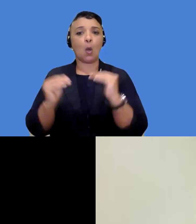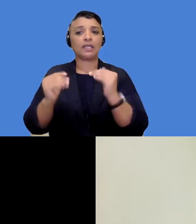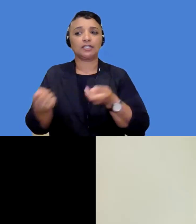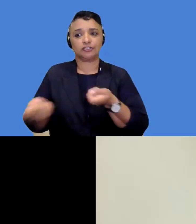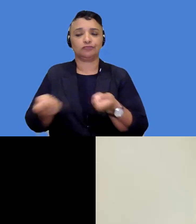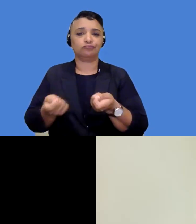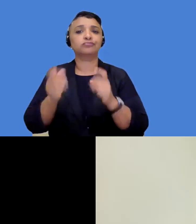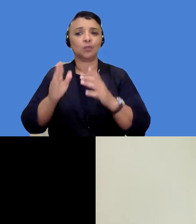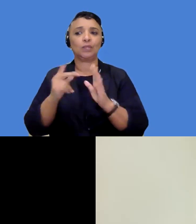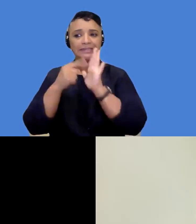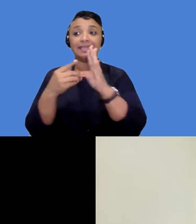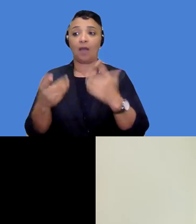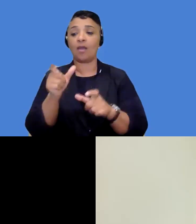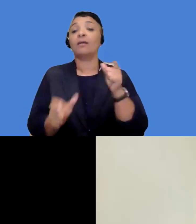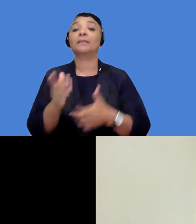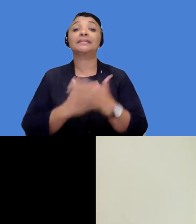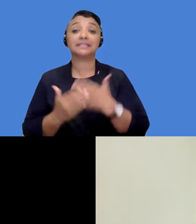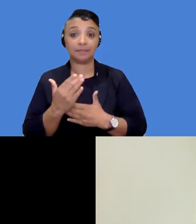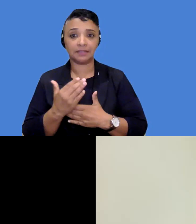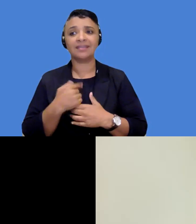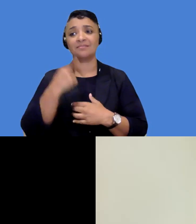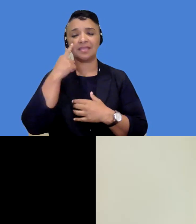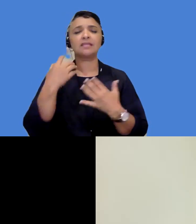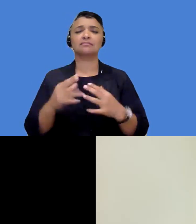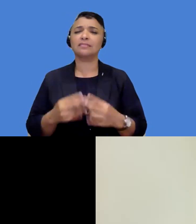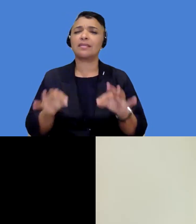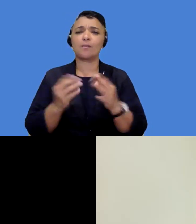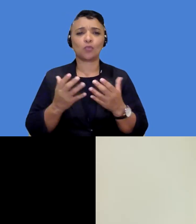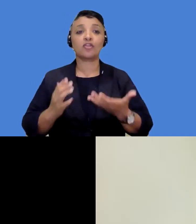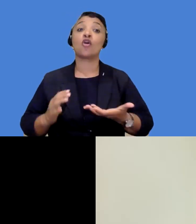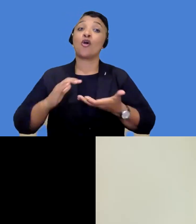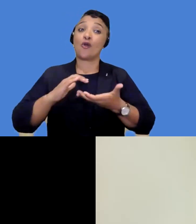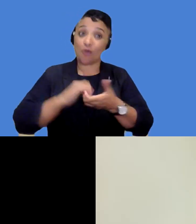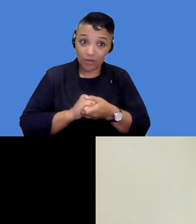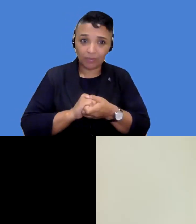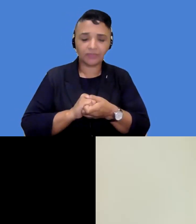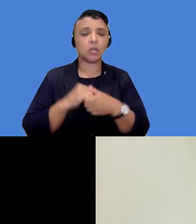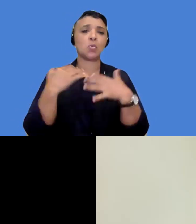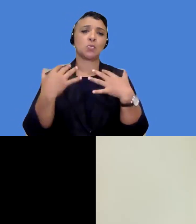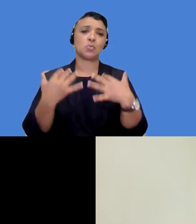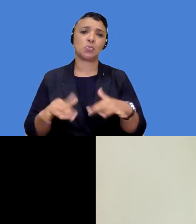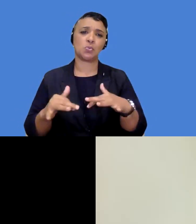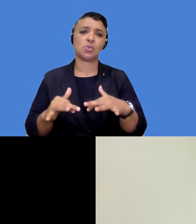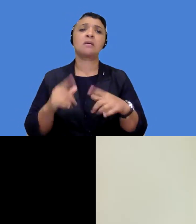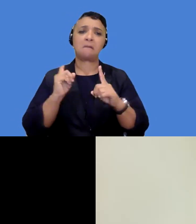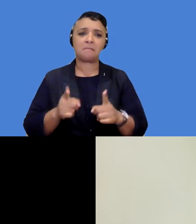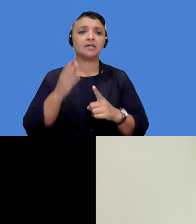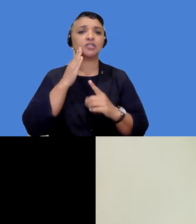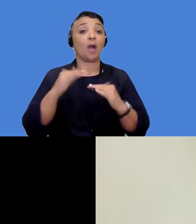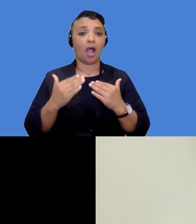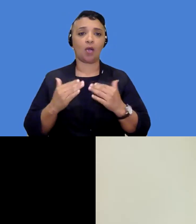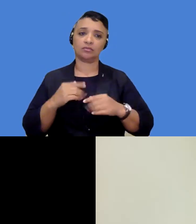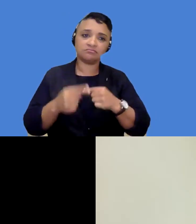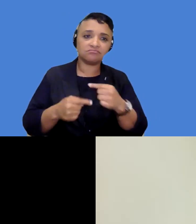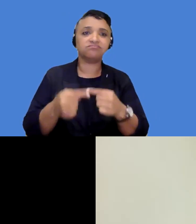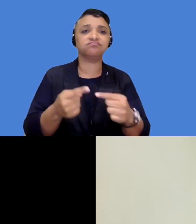with disabilities. Also, I think collaboration, consultations is the process to engage them in a very effective way. The